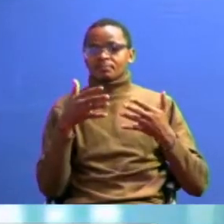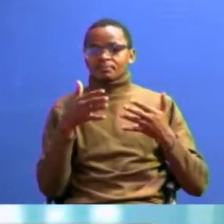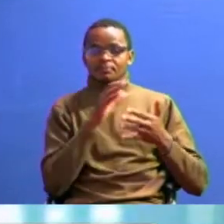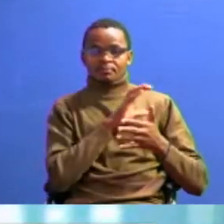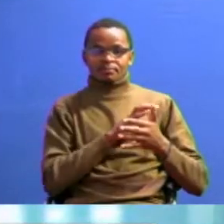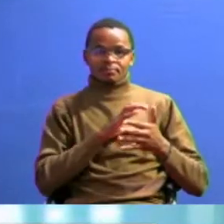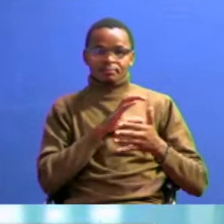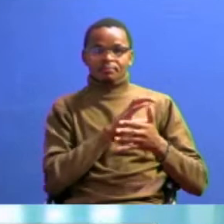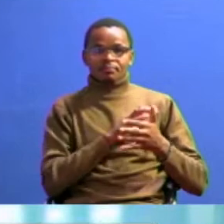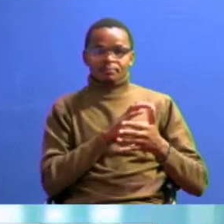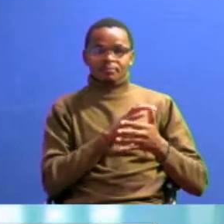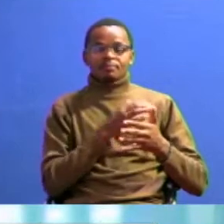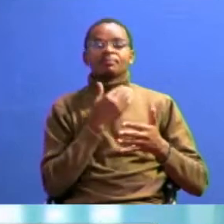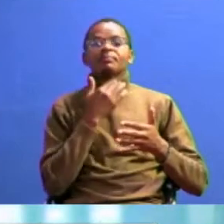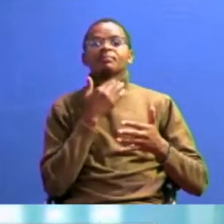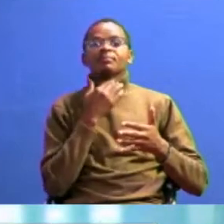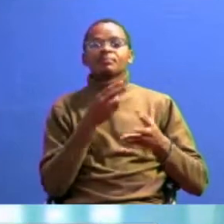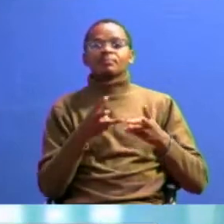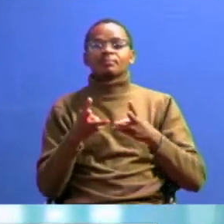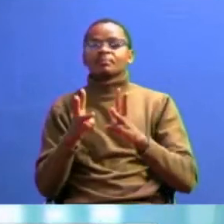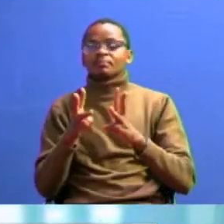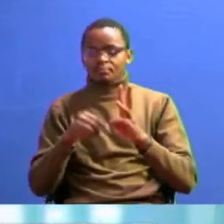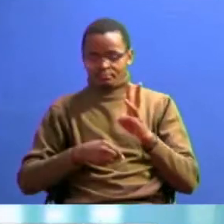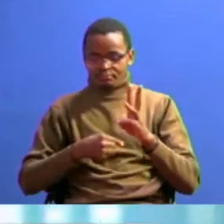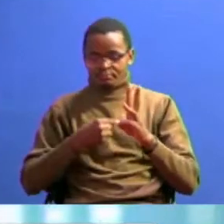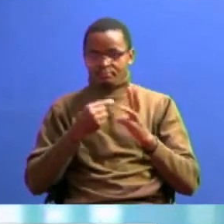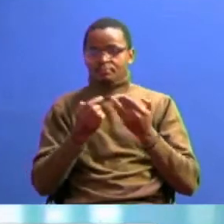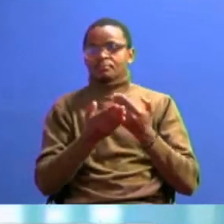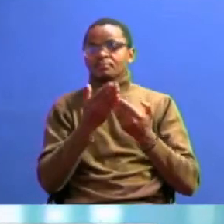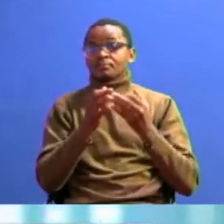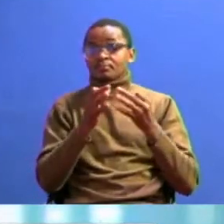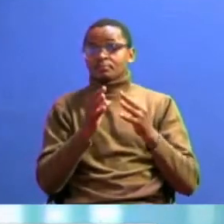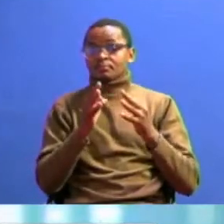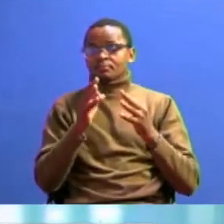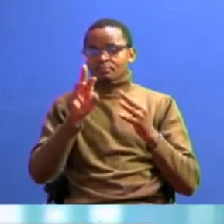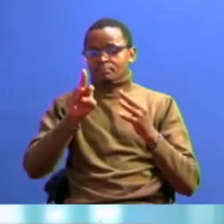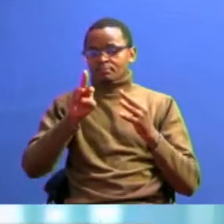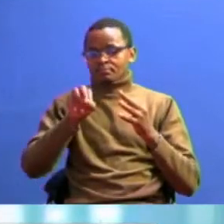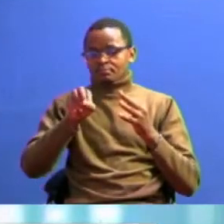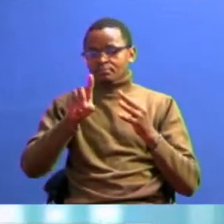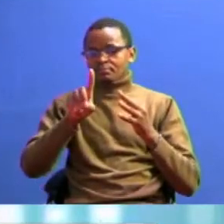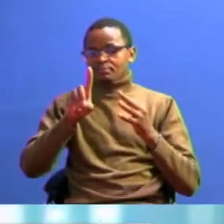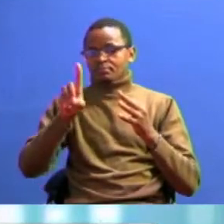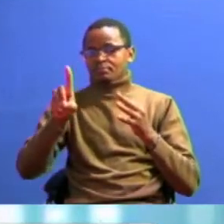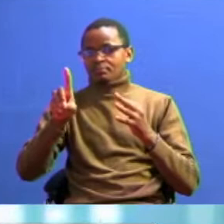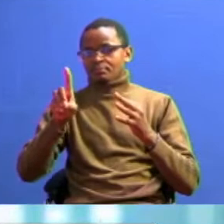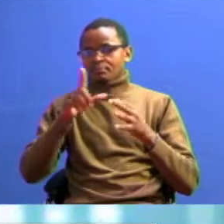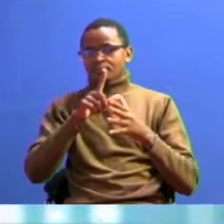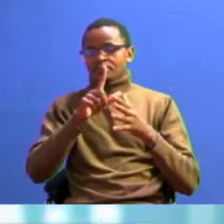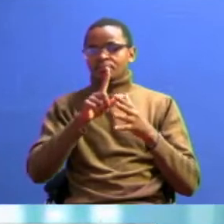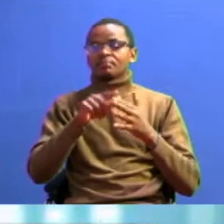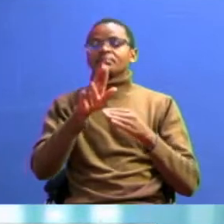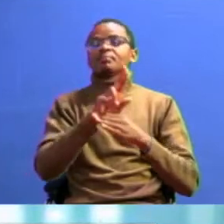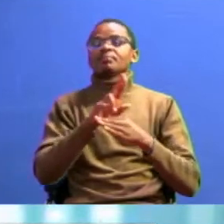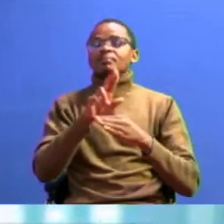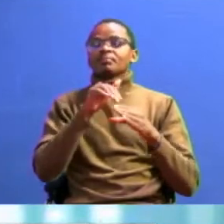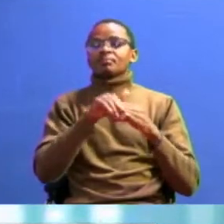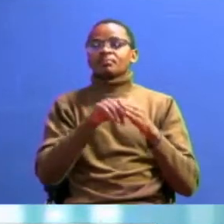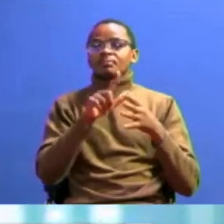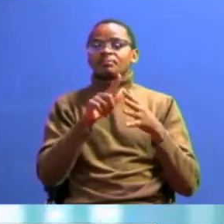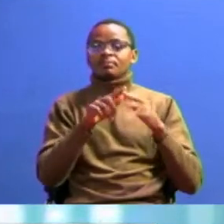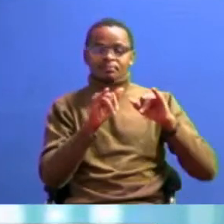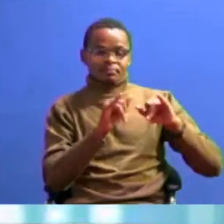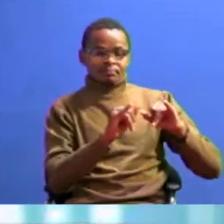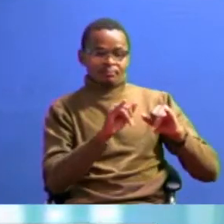symptoms seek for a way to self-medicate. So if you have a mood disorder and you take a substance of abuse, it actually lifts your